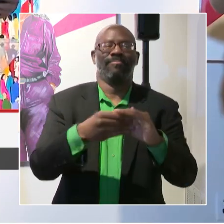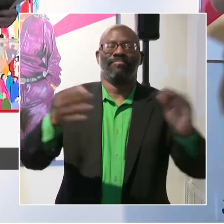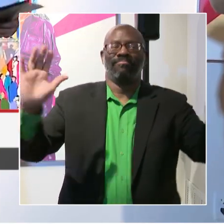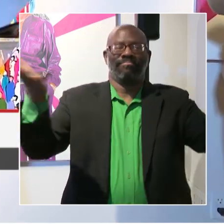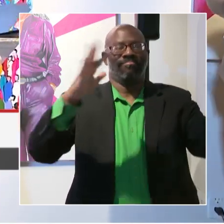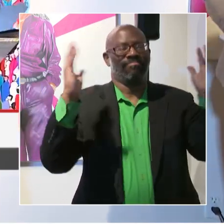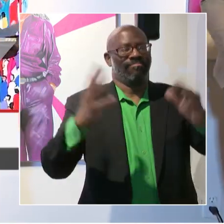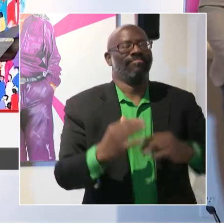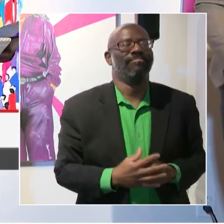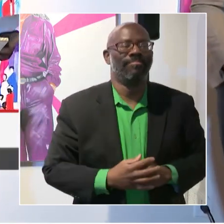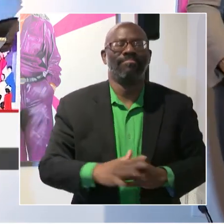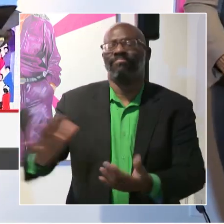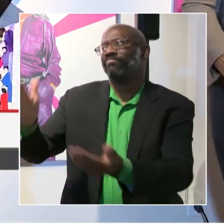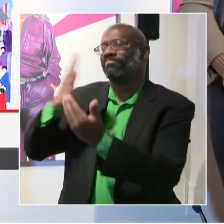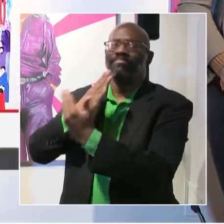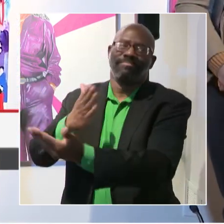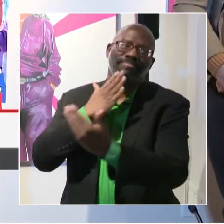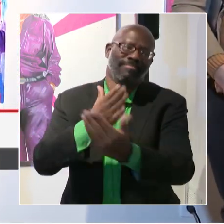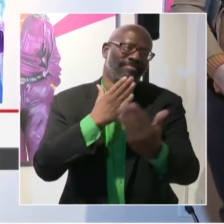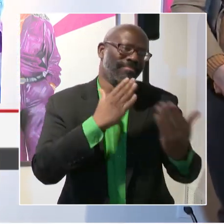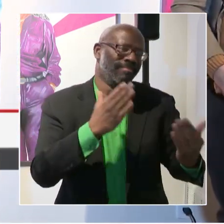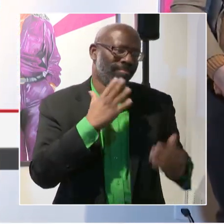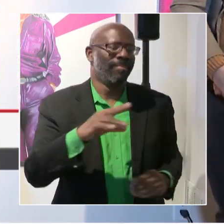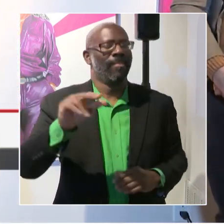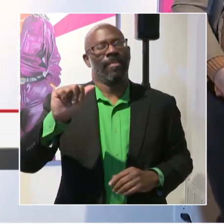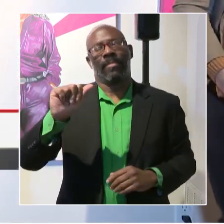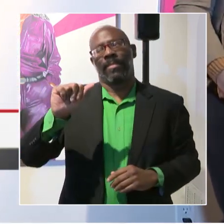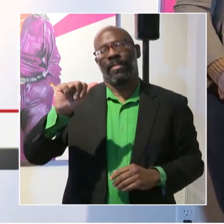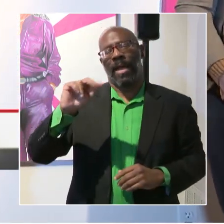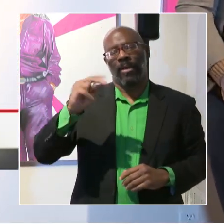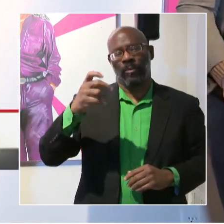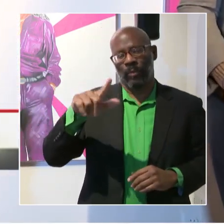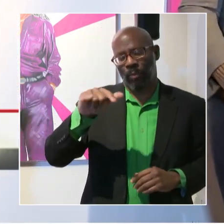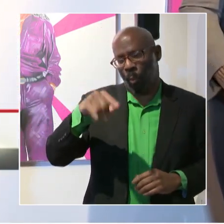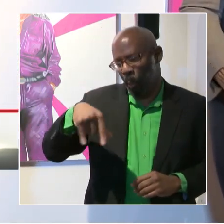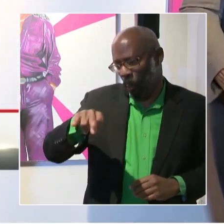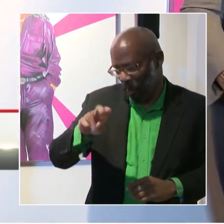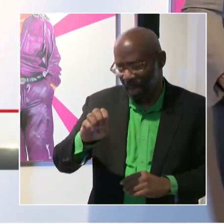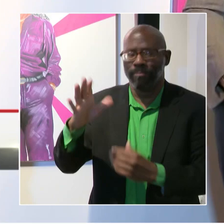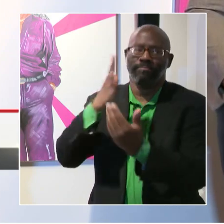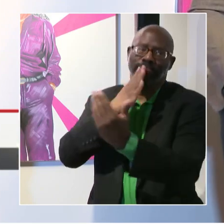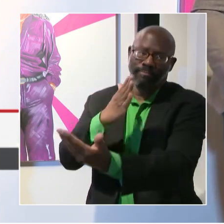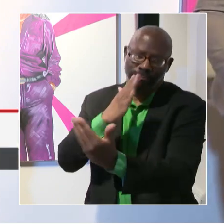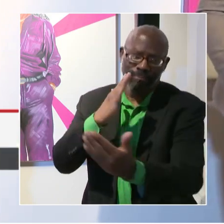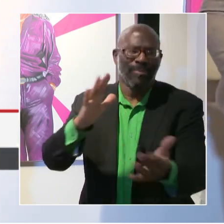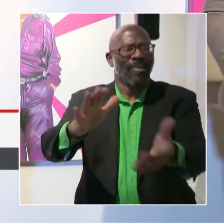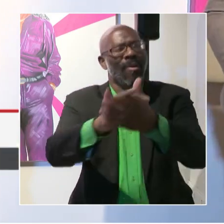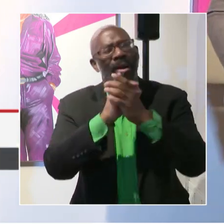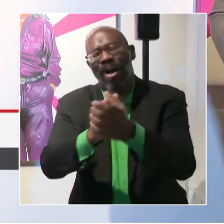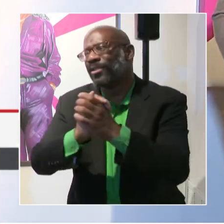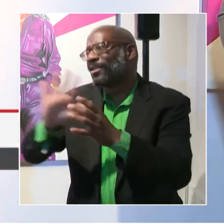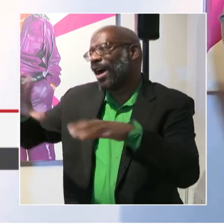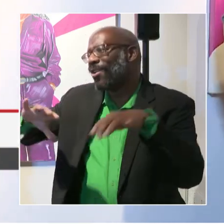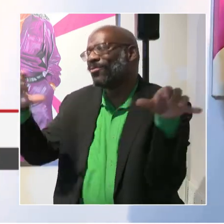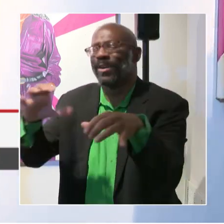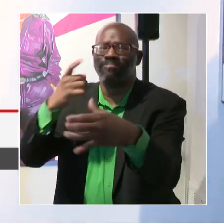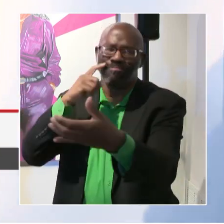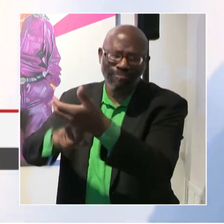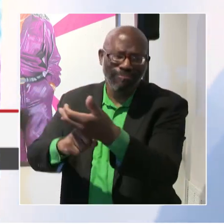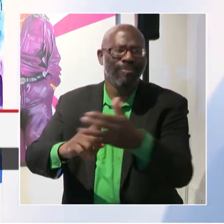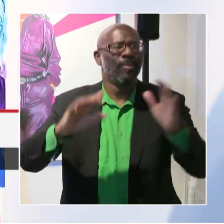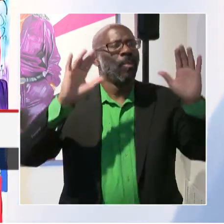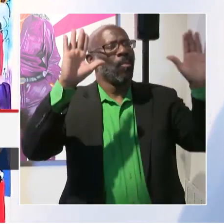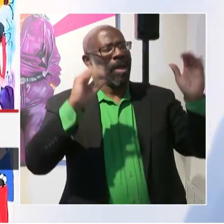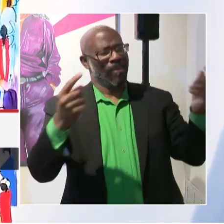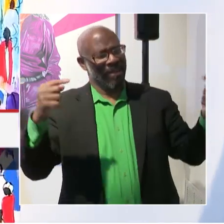Well, thank you, Angelique, for that introduction, and congratulations on all you're doing. It's great to be here in the